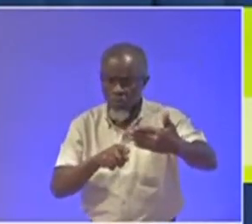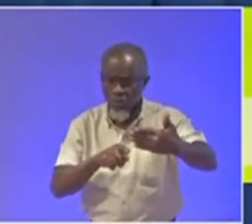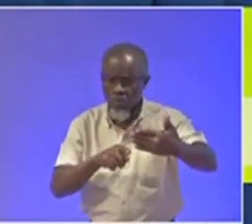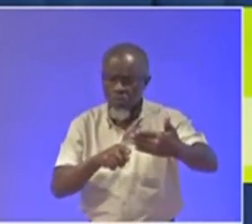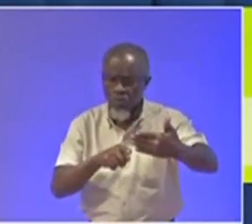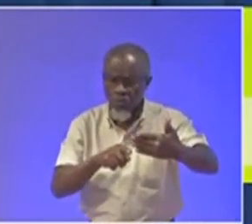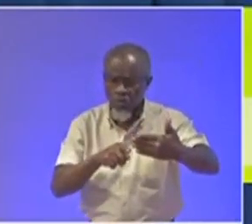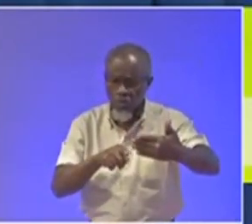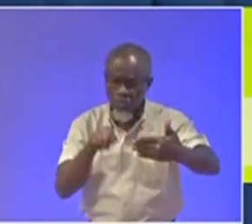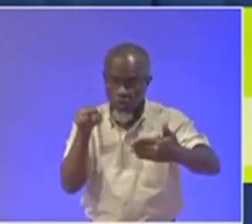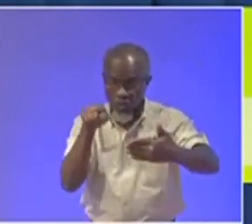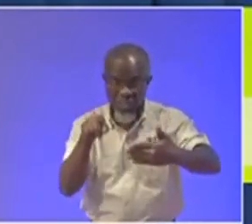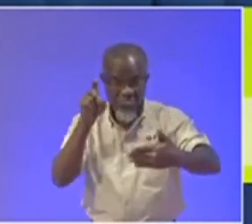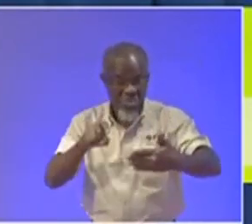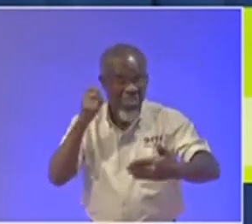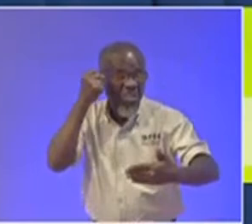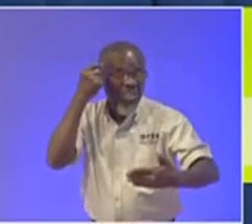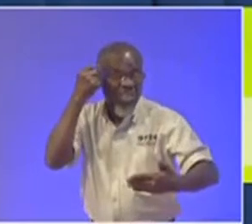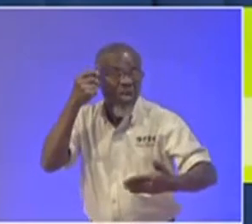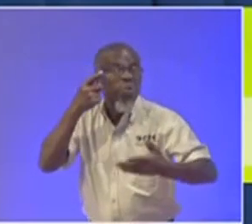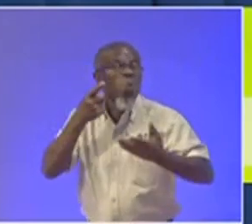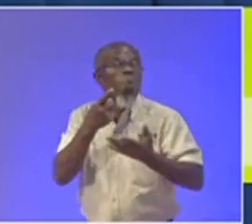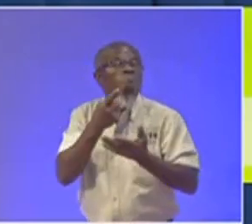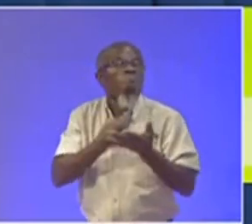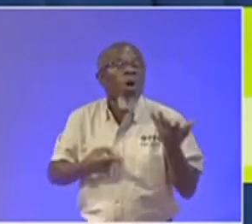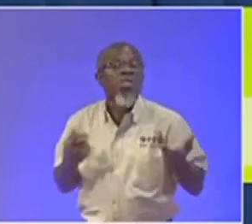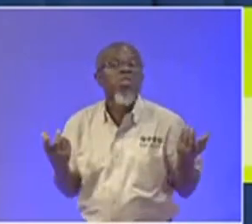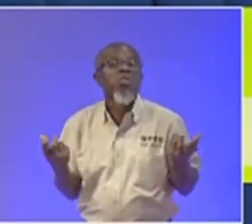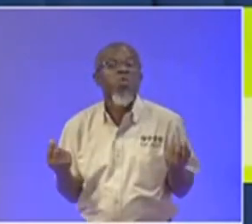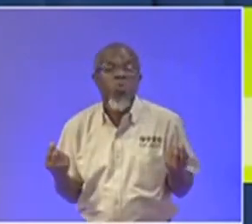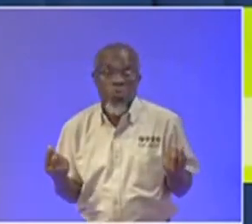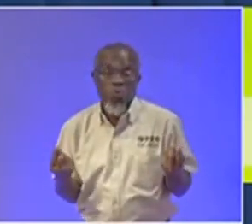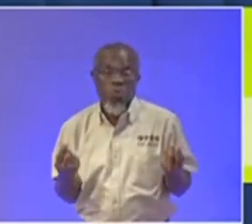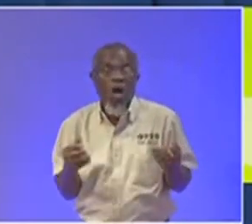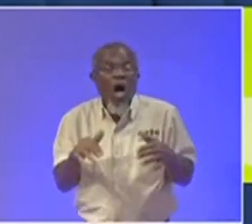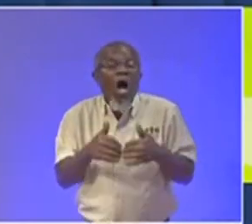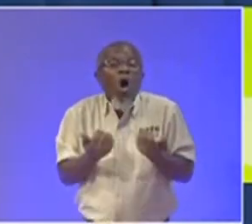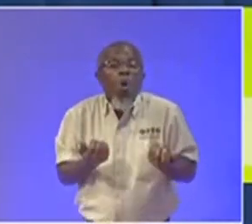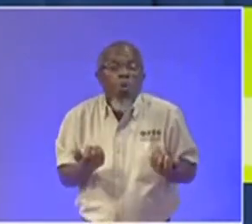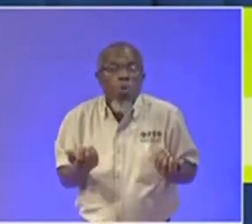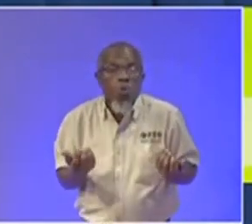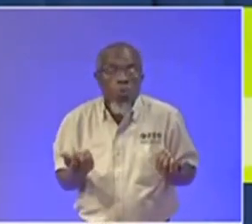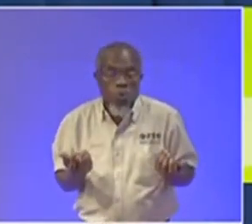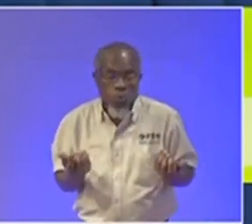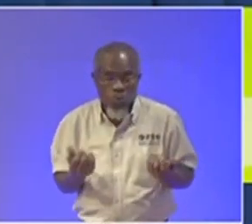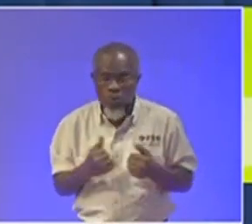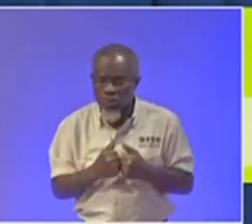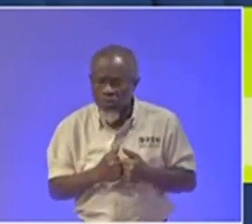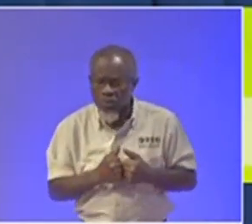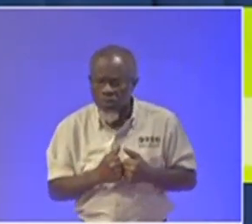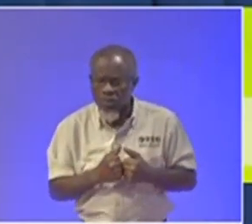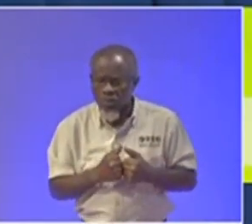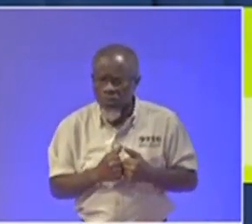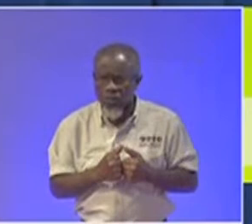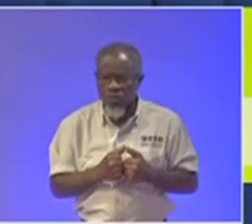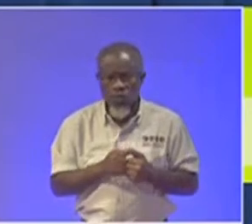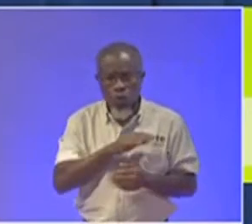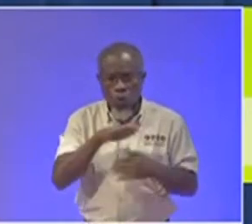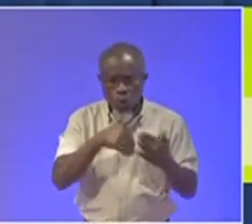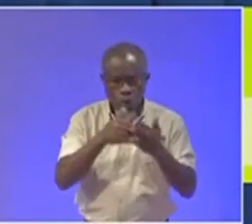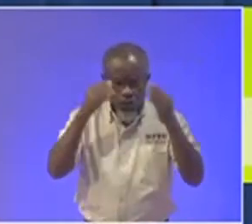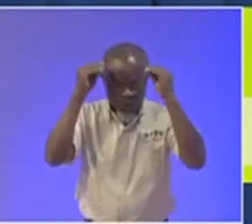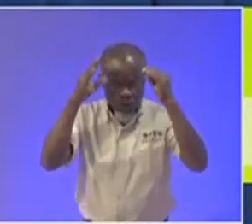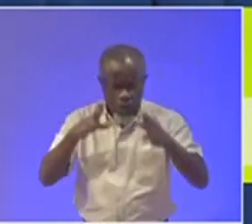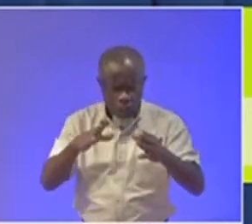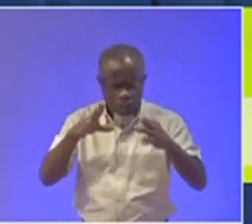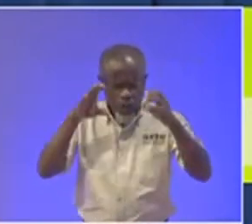be done because they're the first port of call for working with the students. So it's important for all teacher education programs